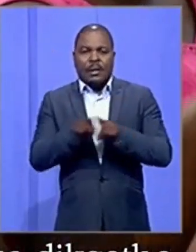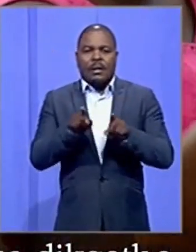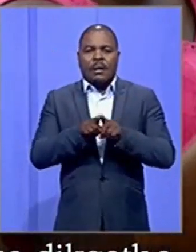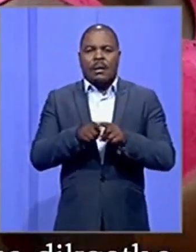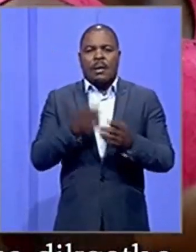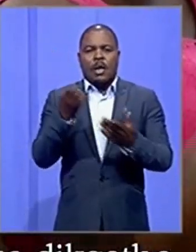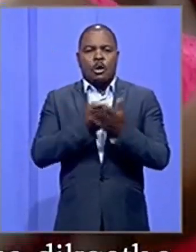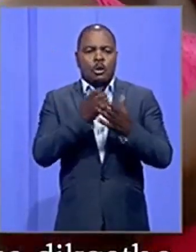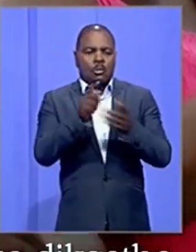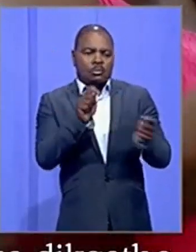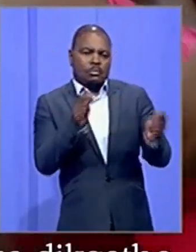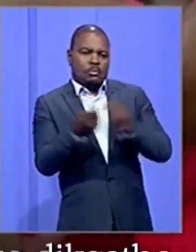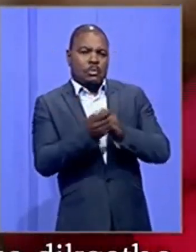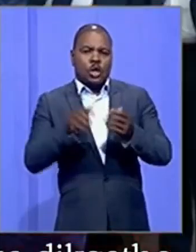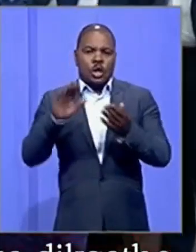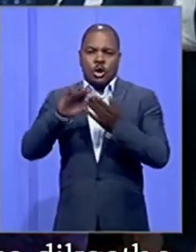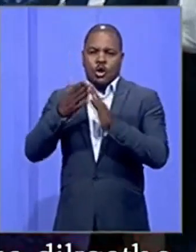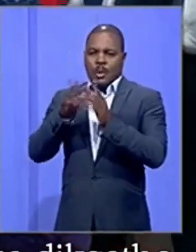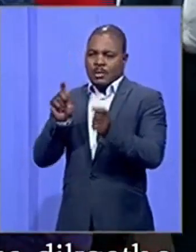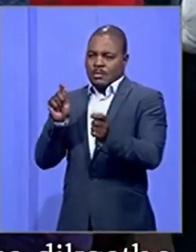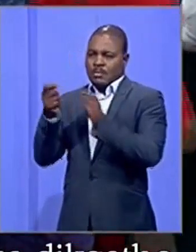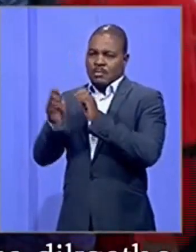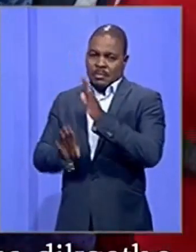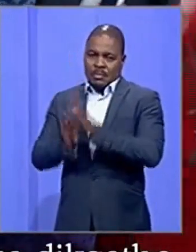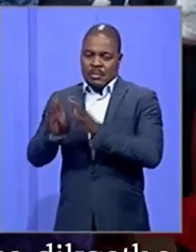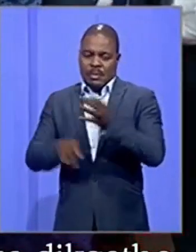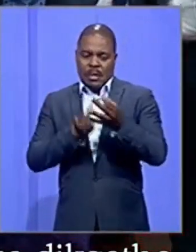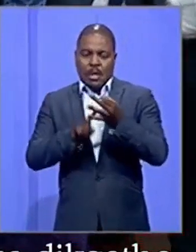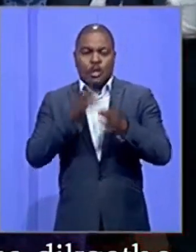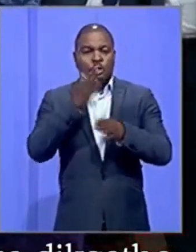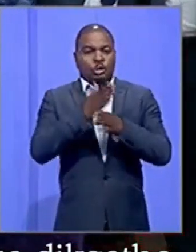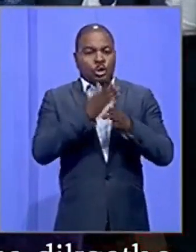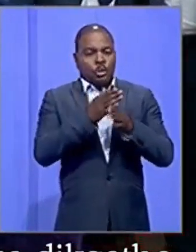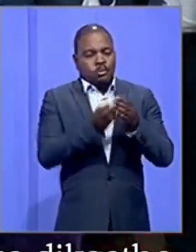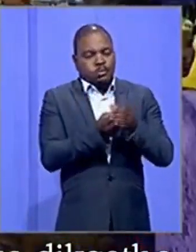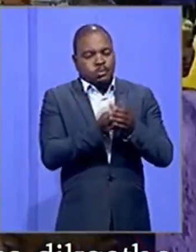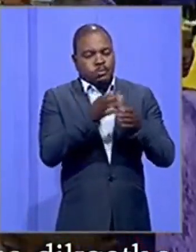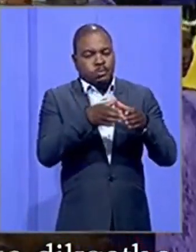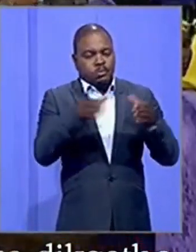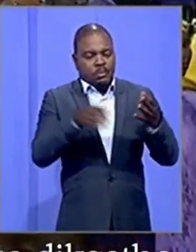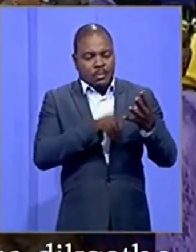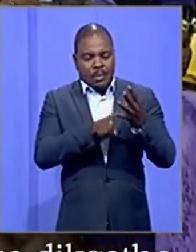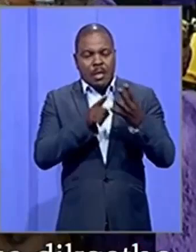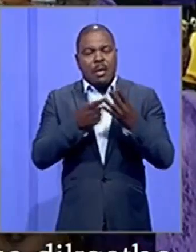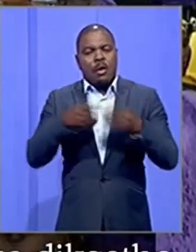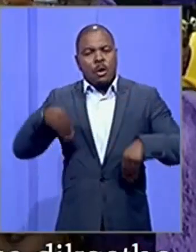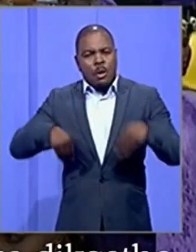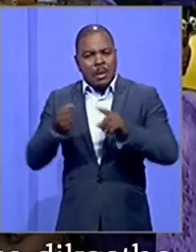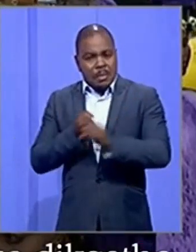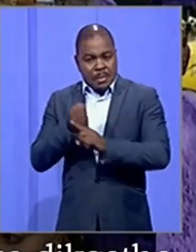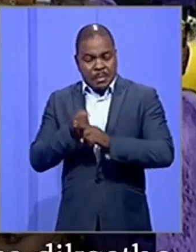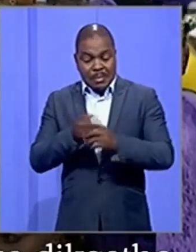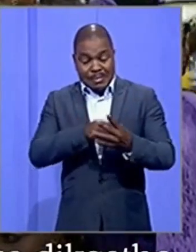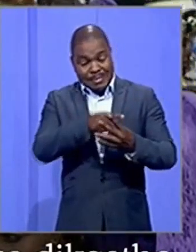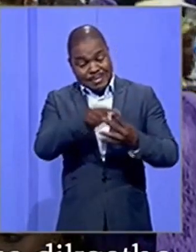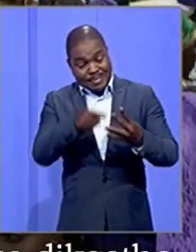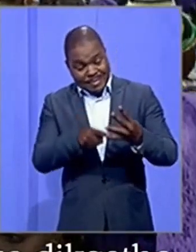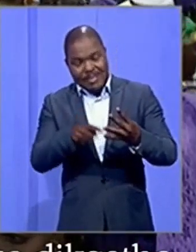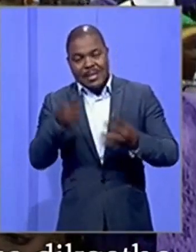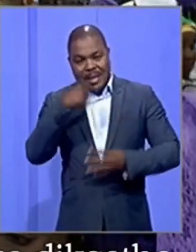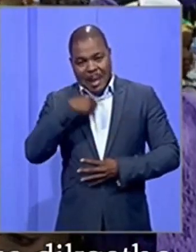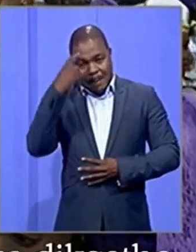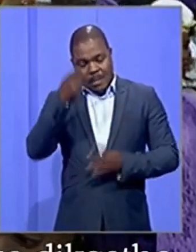moruo ntlafatso ya setjhaba le ho thea mesebetsi ka patwantsho ya bobodu ke tse ding tsa dintlha tse ke nahanang hore di